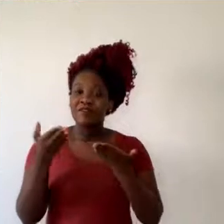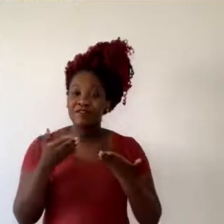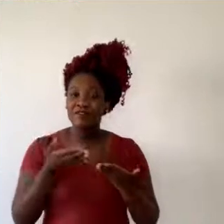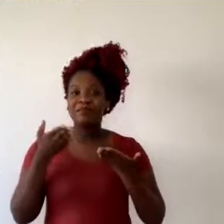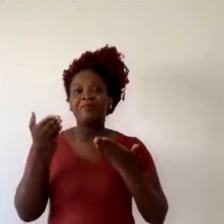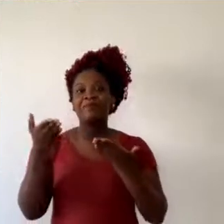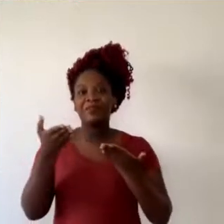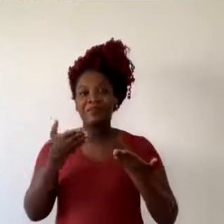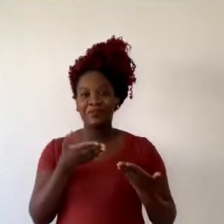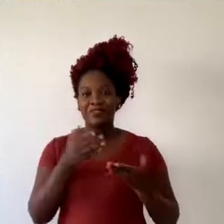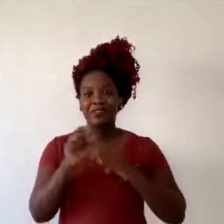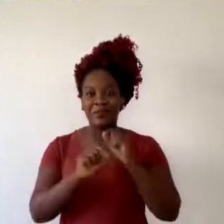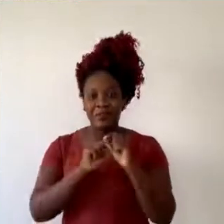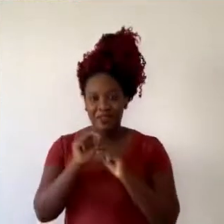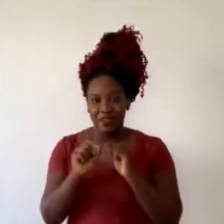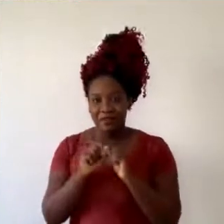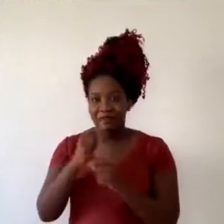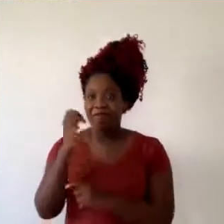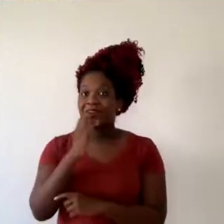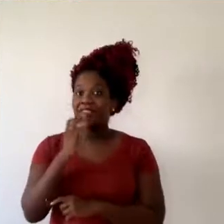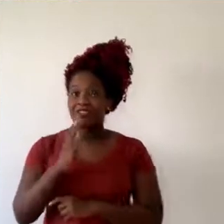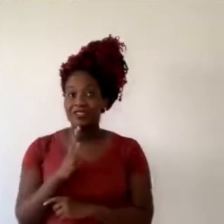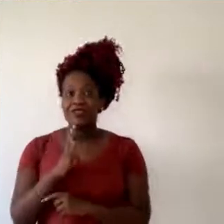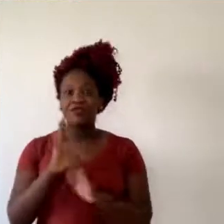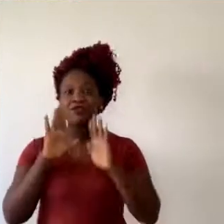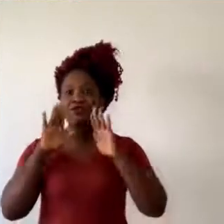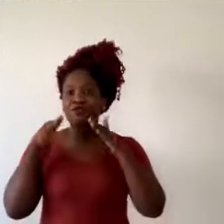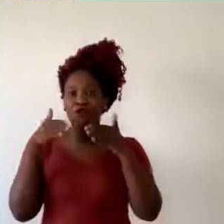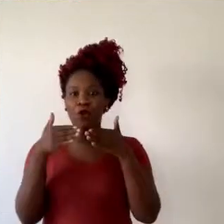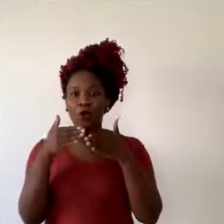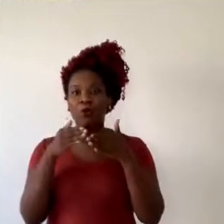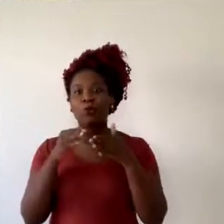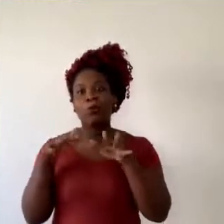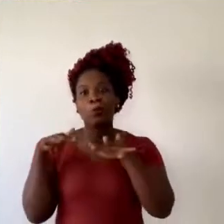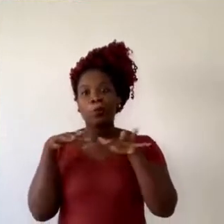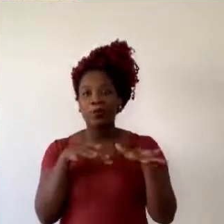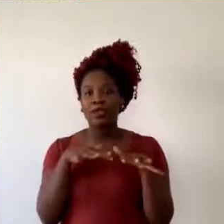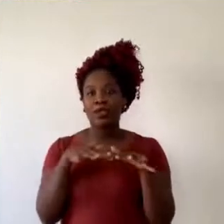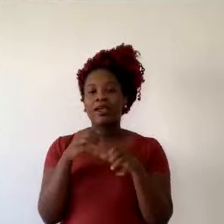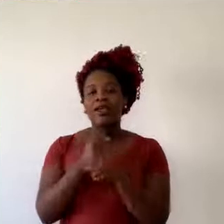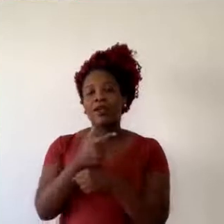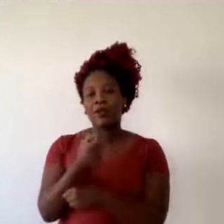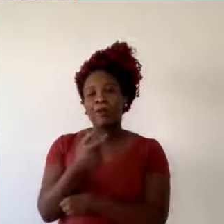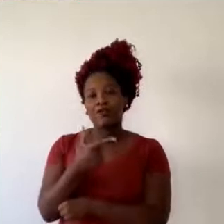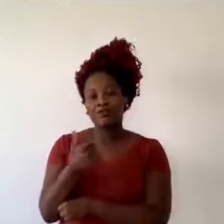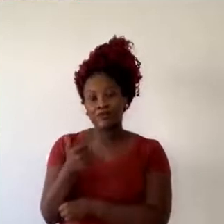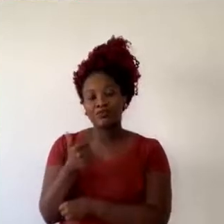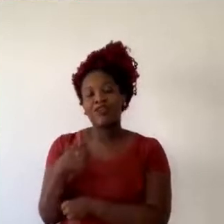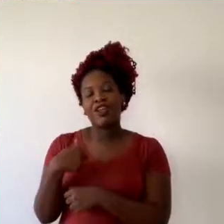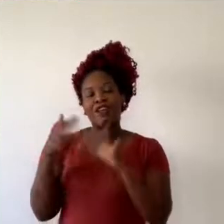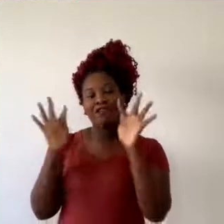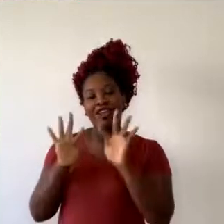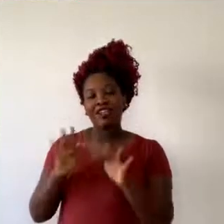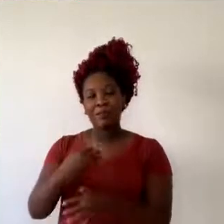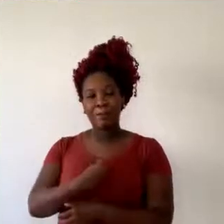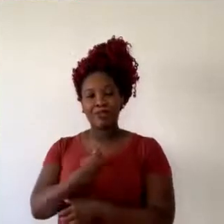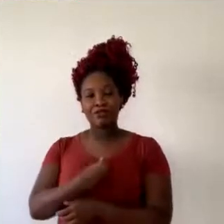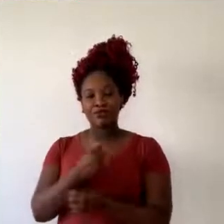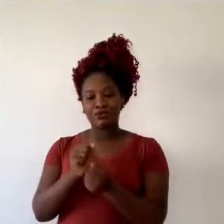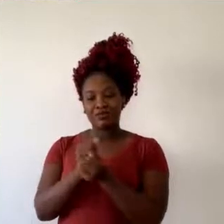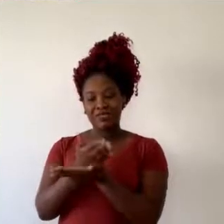Kingdom. Welcome to the Brazil-UK Forum 2021. I'm very happy to be here with you